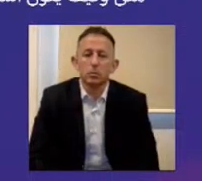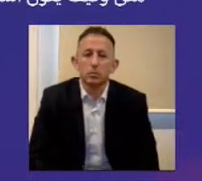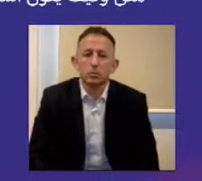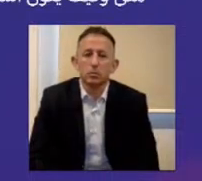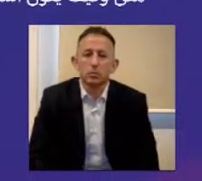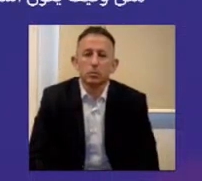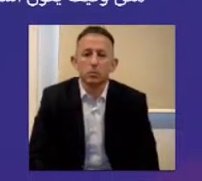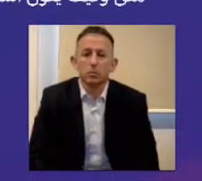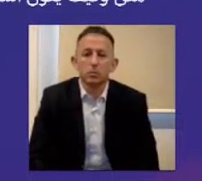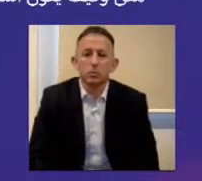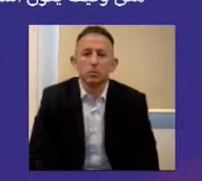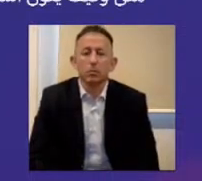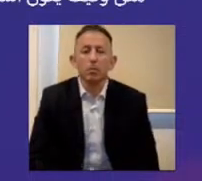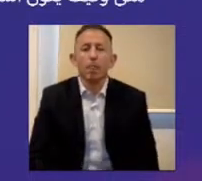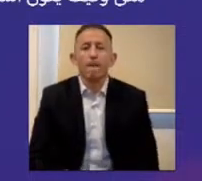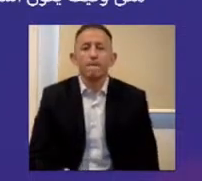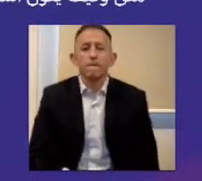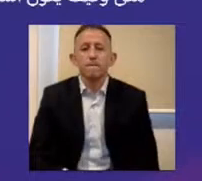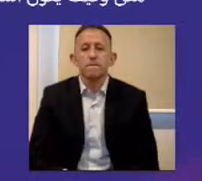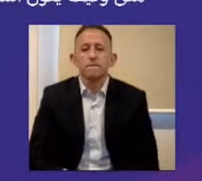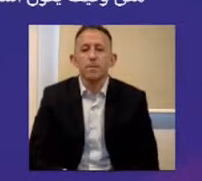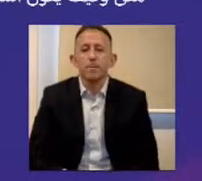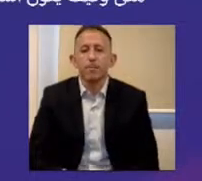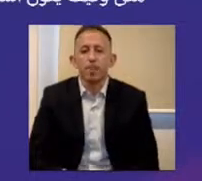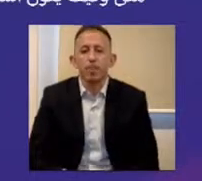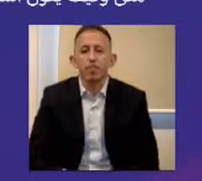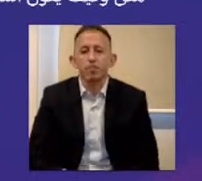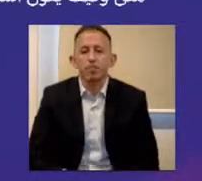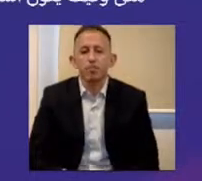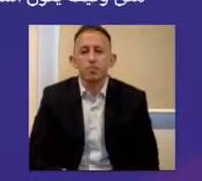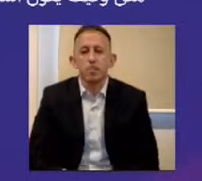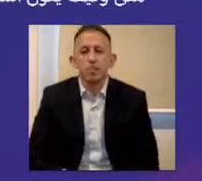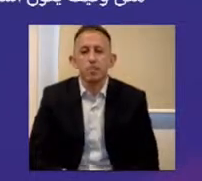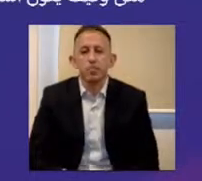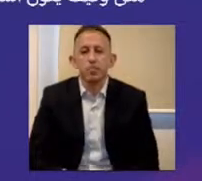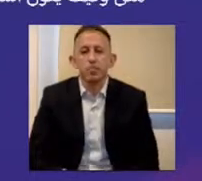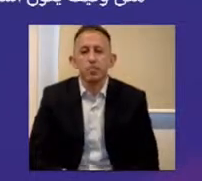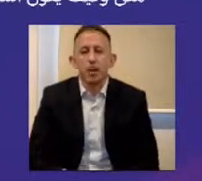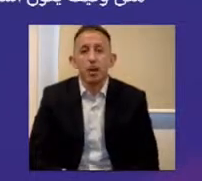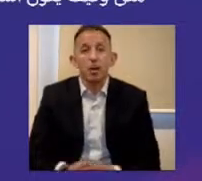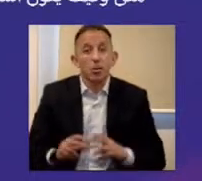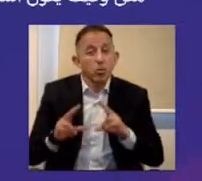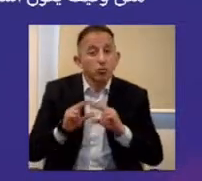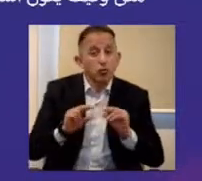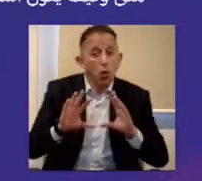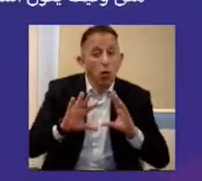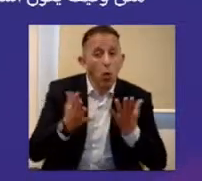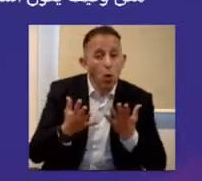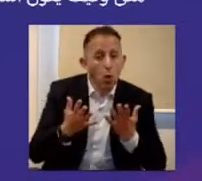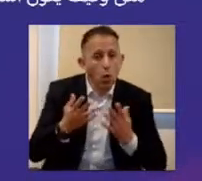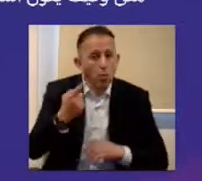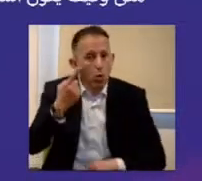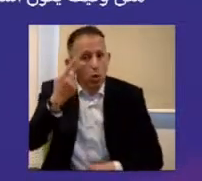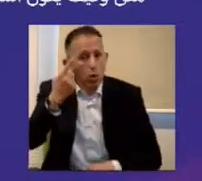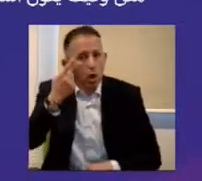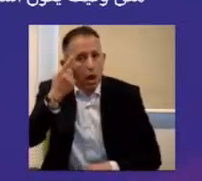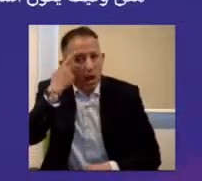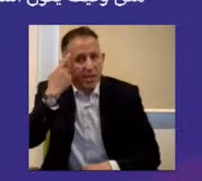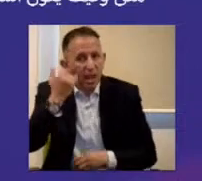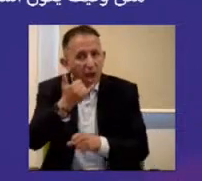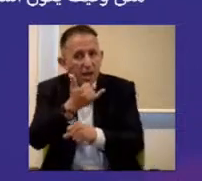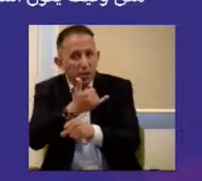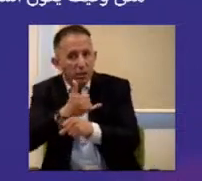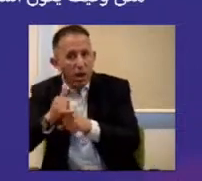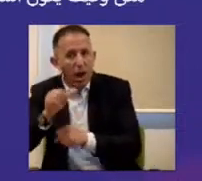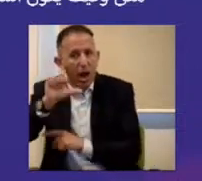that has been automated for data interpretation. The issue is to be able to understand signals from all kinds of sensors, cameras, microphones, and